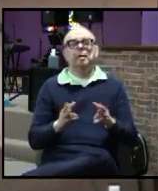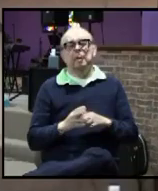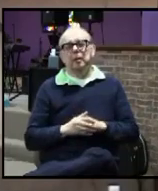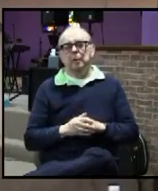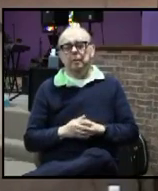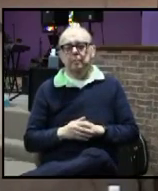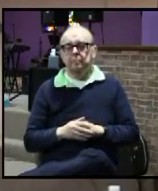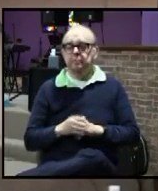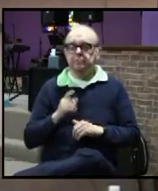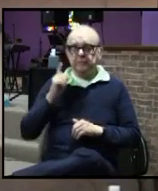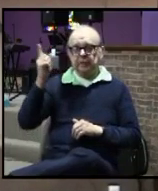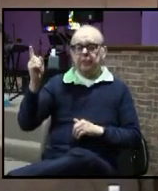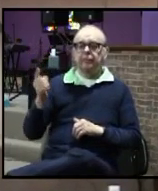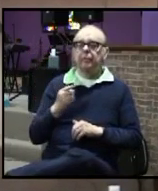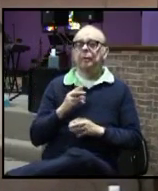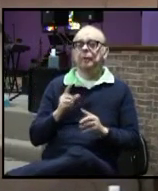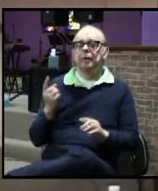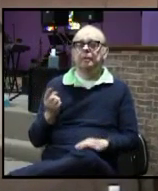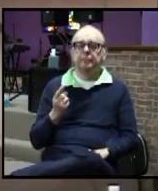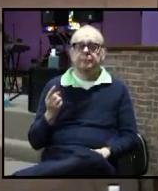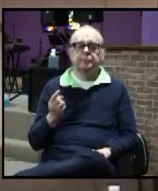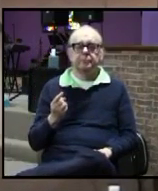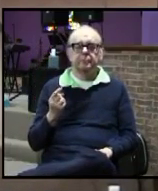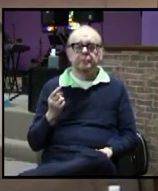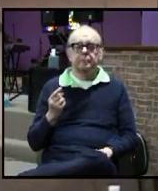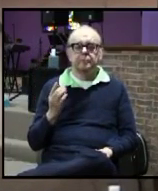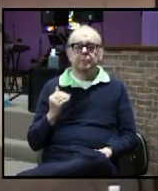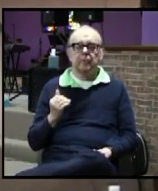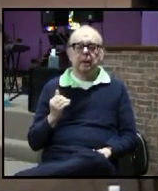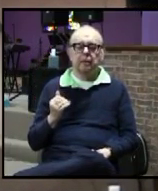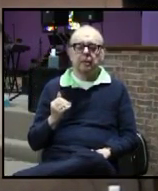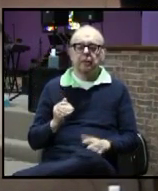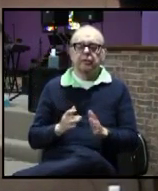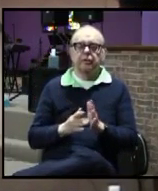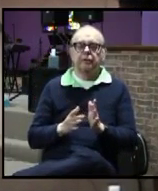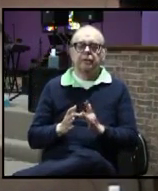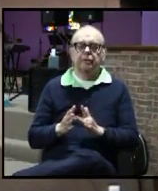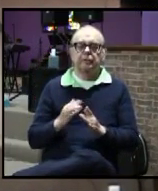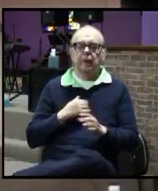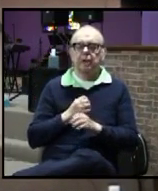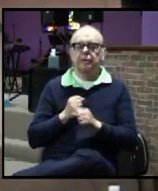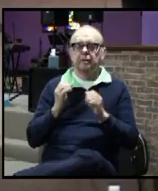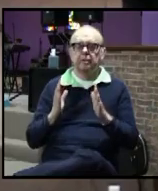deal with my sin or get to heaven. He's it. I tell people that Jesus is my parachute.